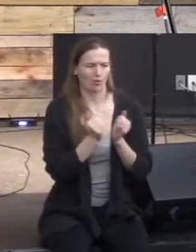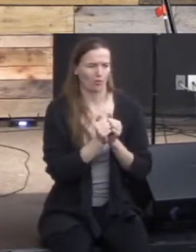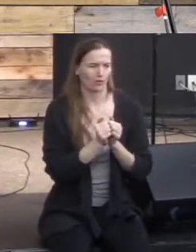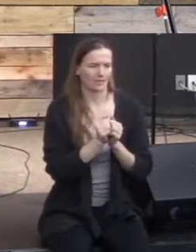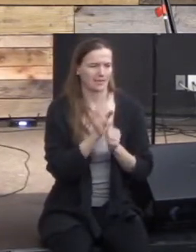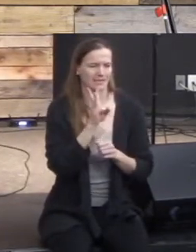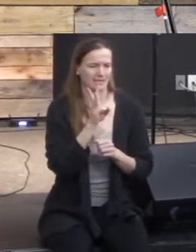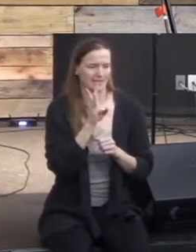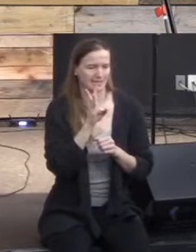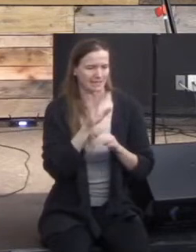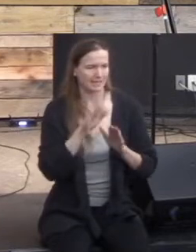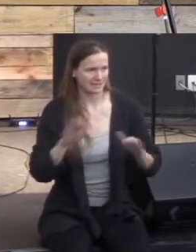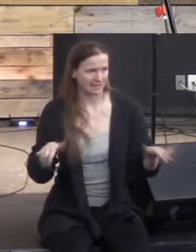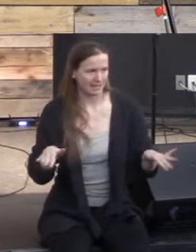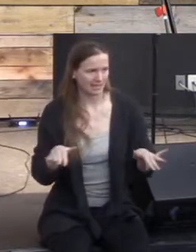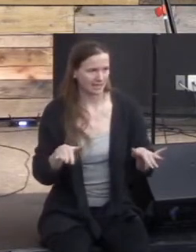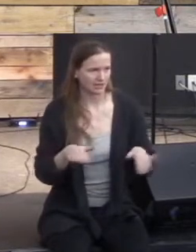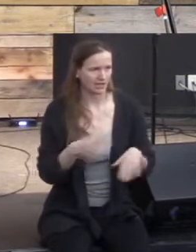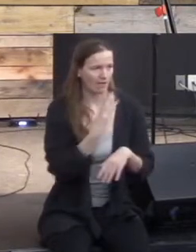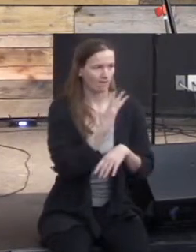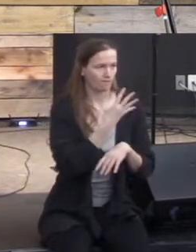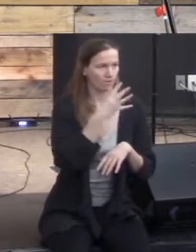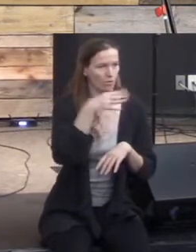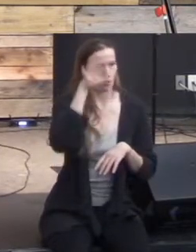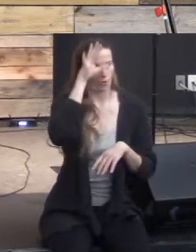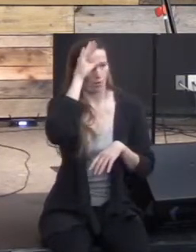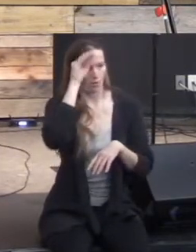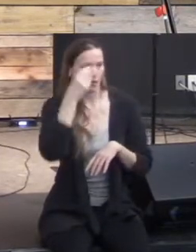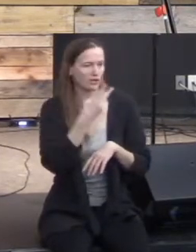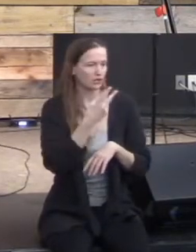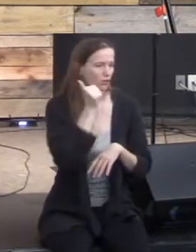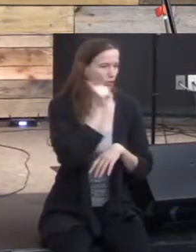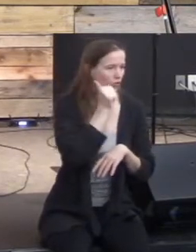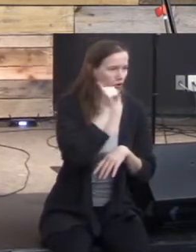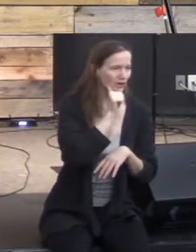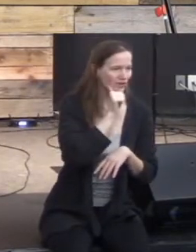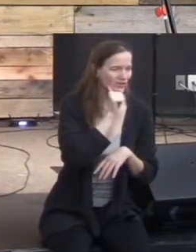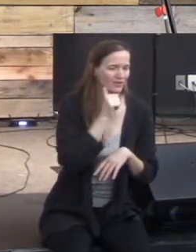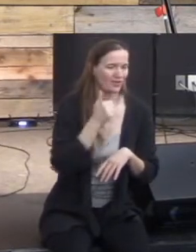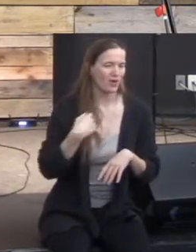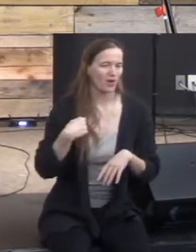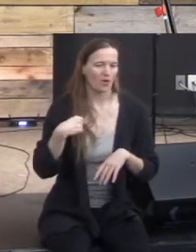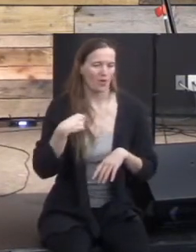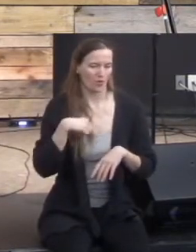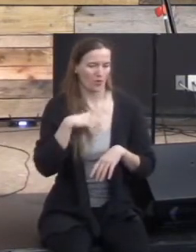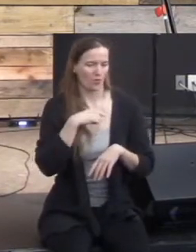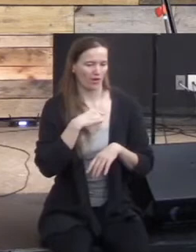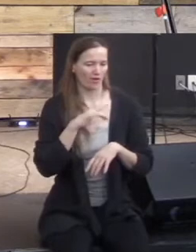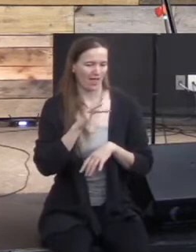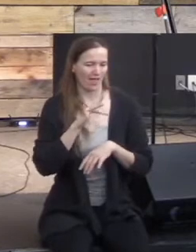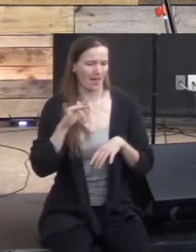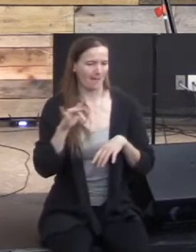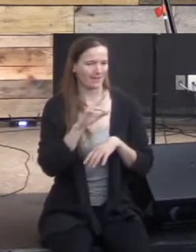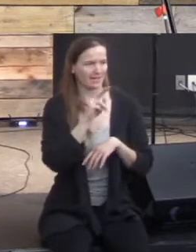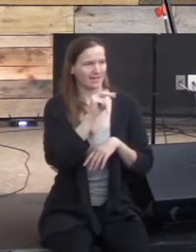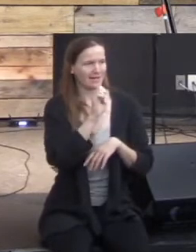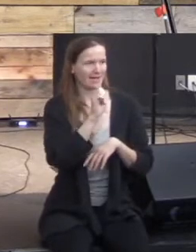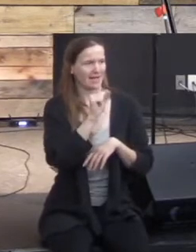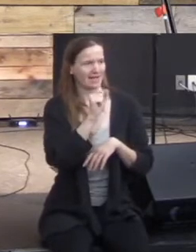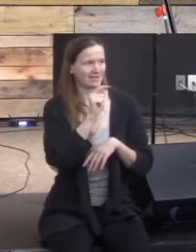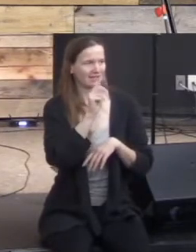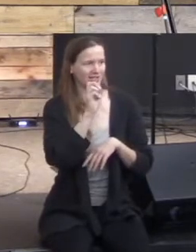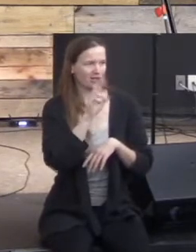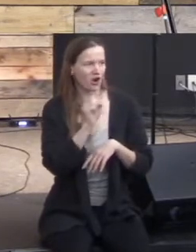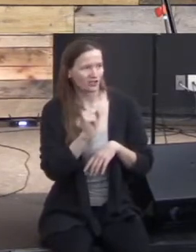4 boys and 2 girls. We're empty nesters, so we enjoy traveling, and also we have 6 beautiful